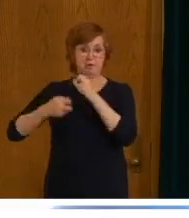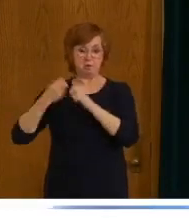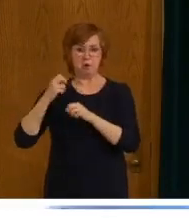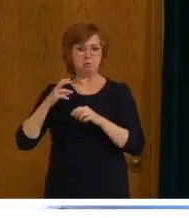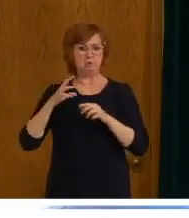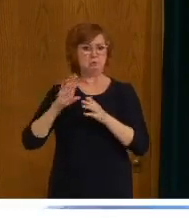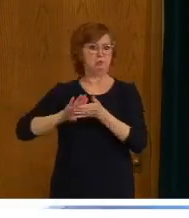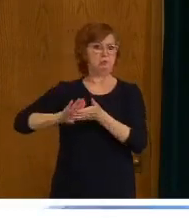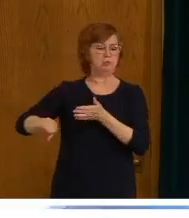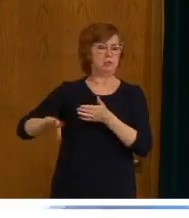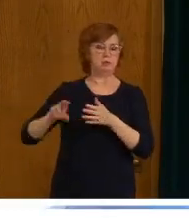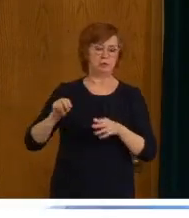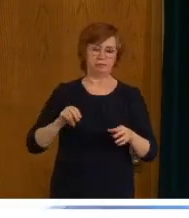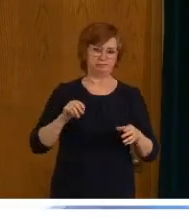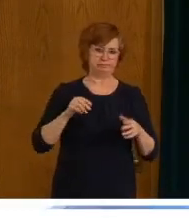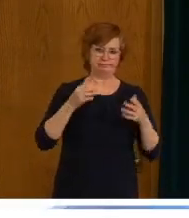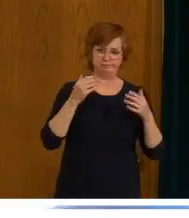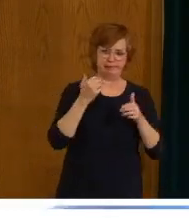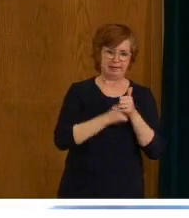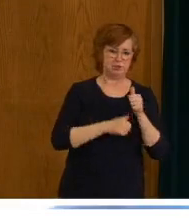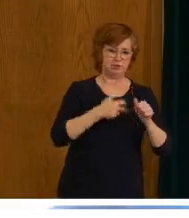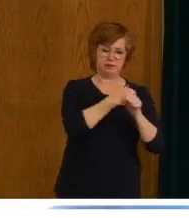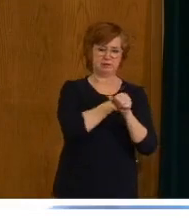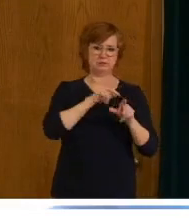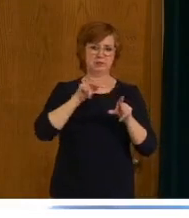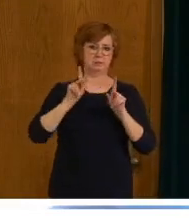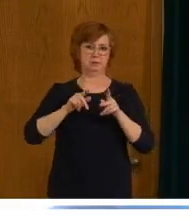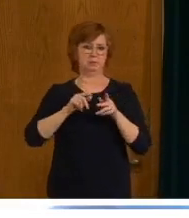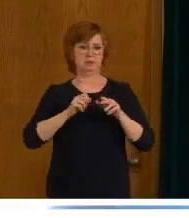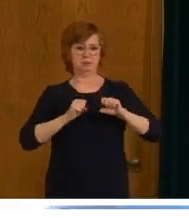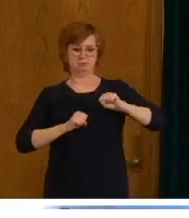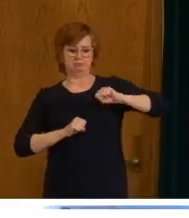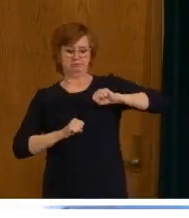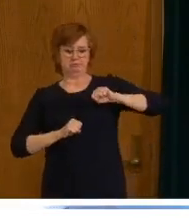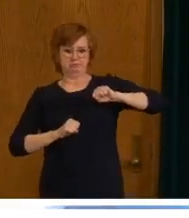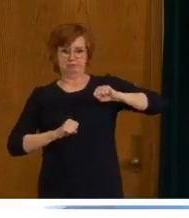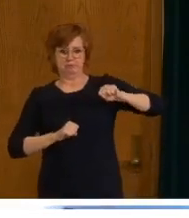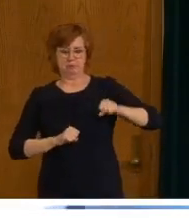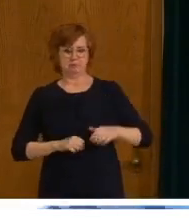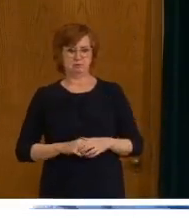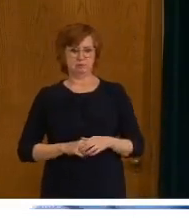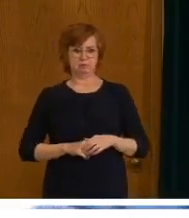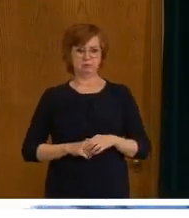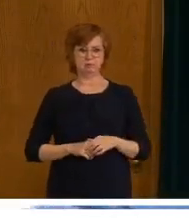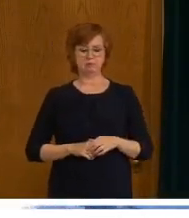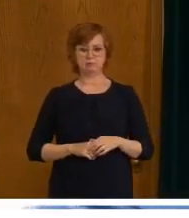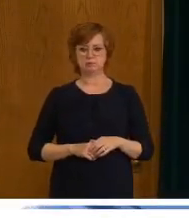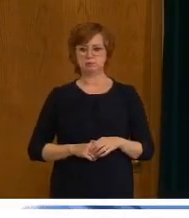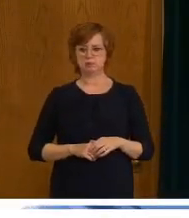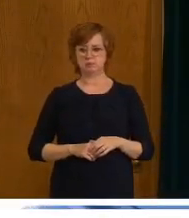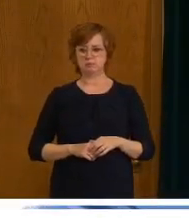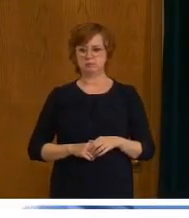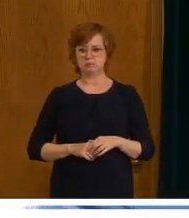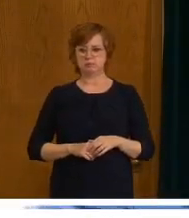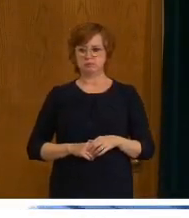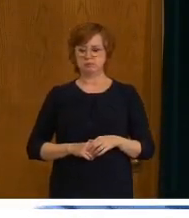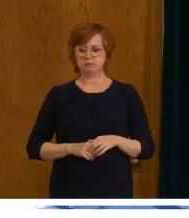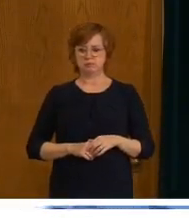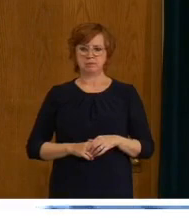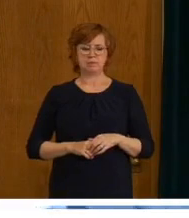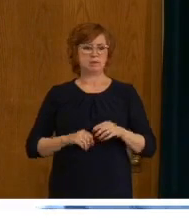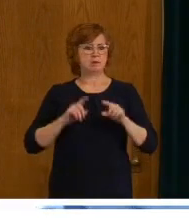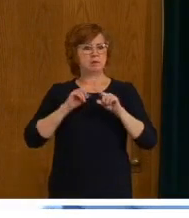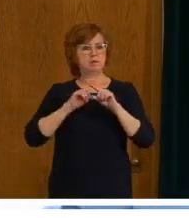north, south, have very high uptakes of all vaccines, including COVID vaccines. And some communities have a lower uptake,